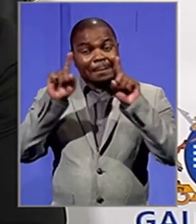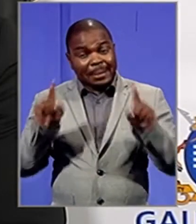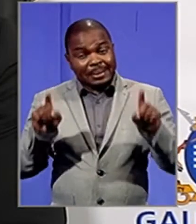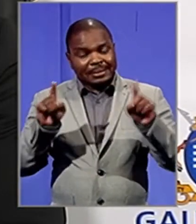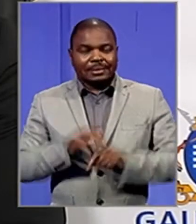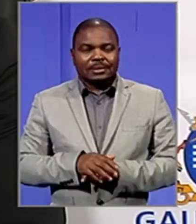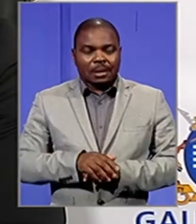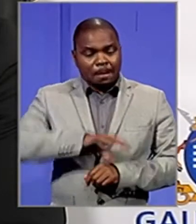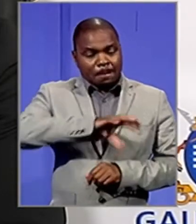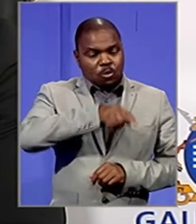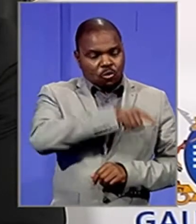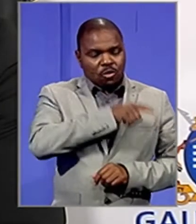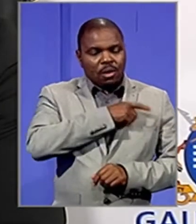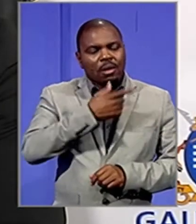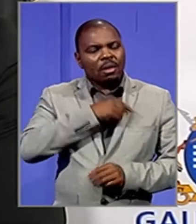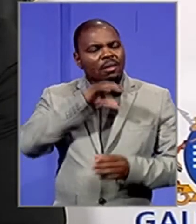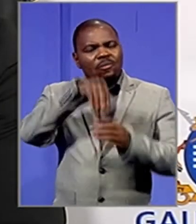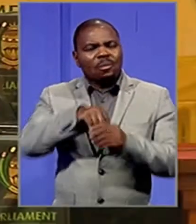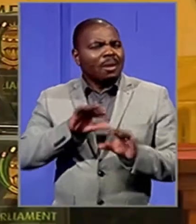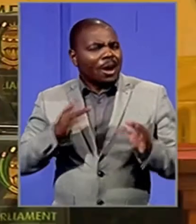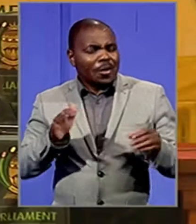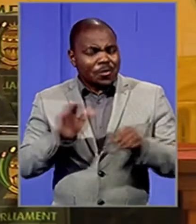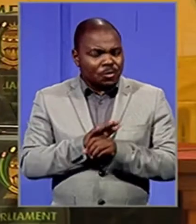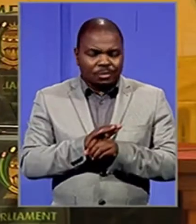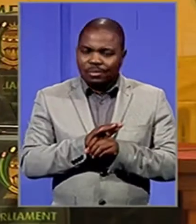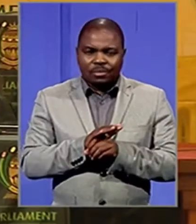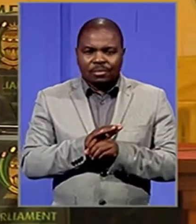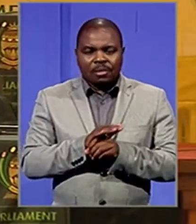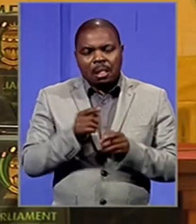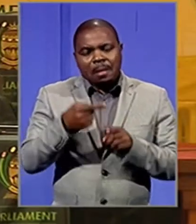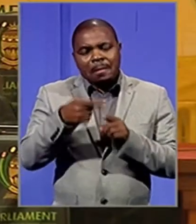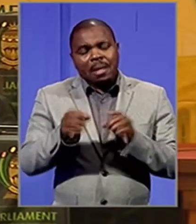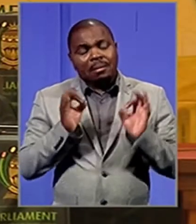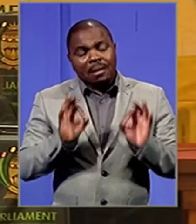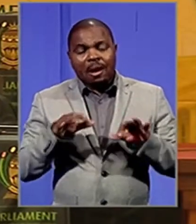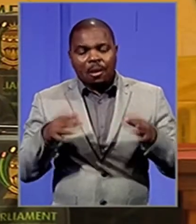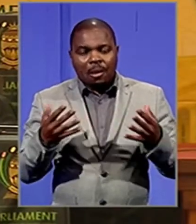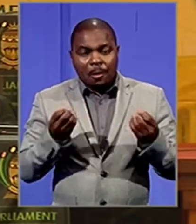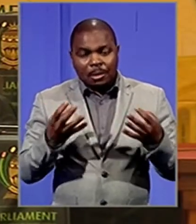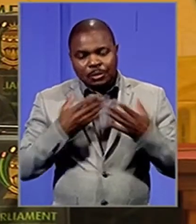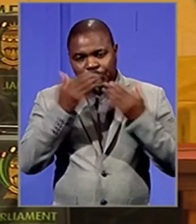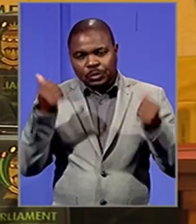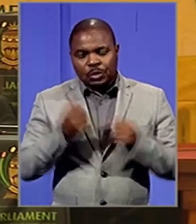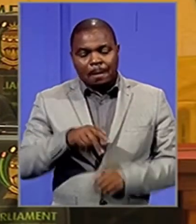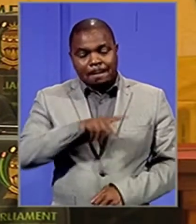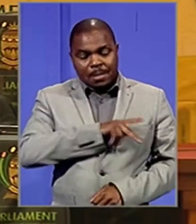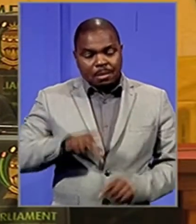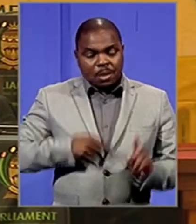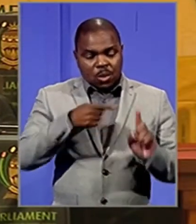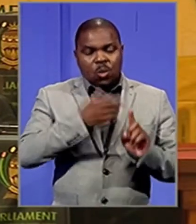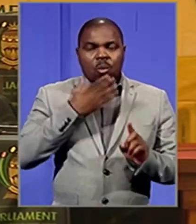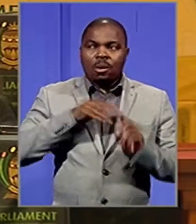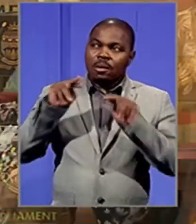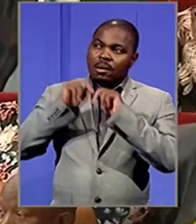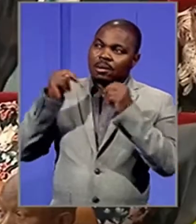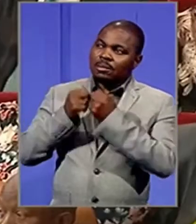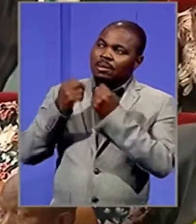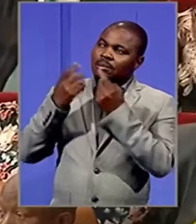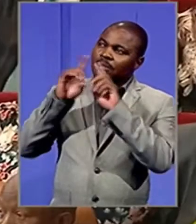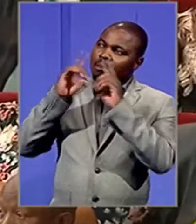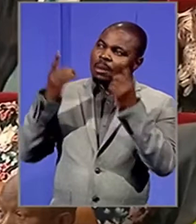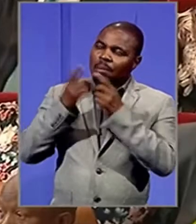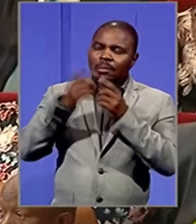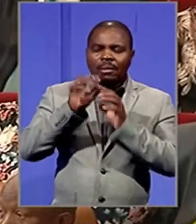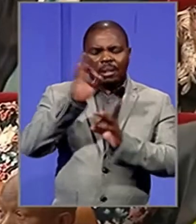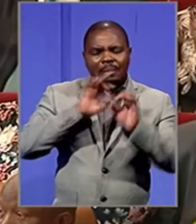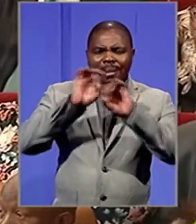seabe sa porofense e tlile go nna sefeng malebana le sekoloto seno. Tonakgolo o batla gore lefapha la matlotlo le tlhalose sekoloto